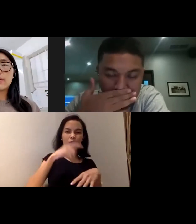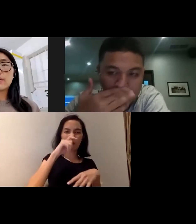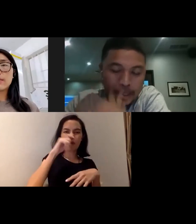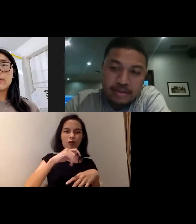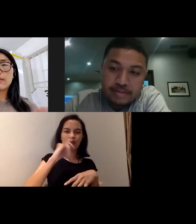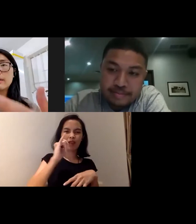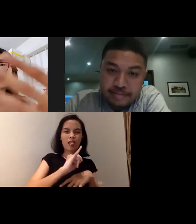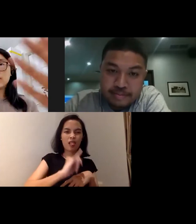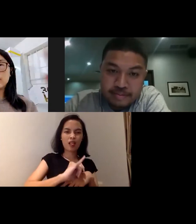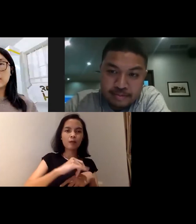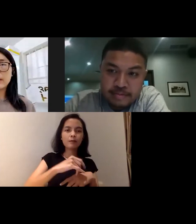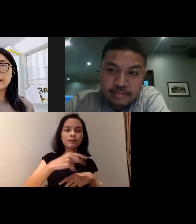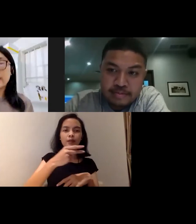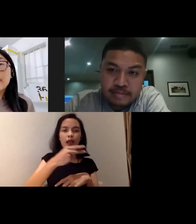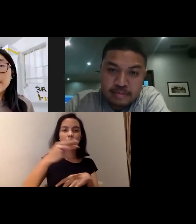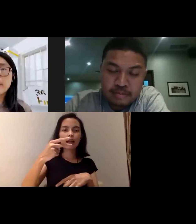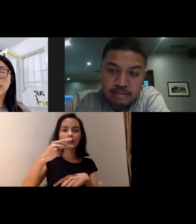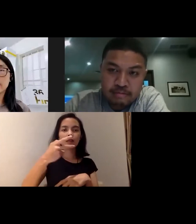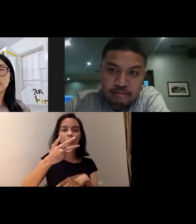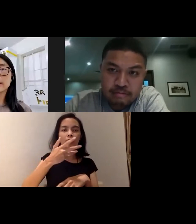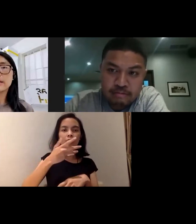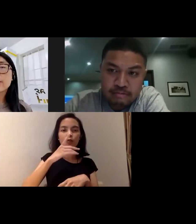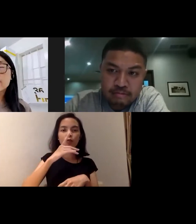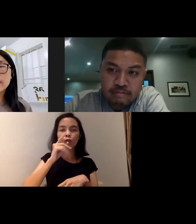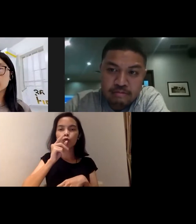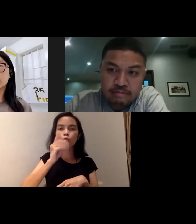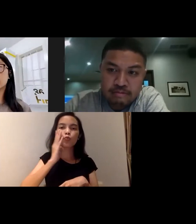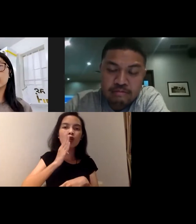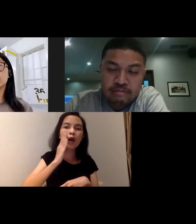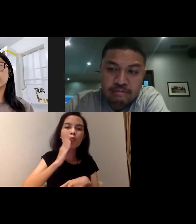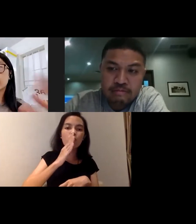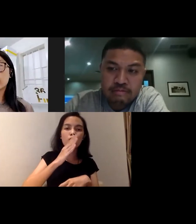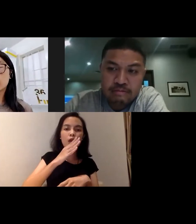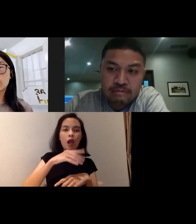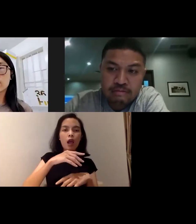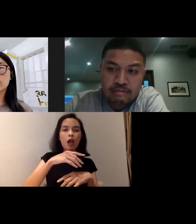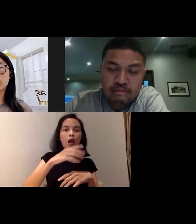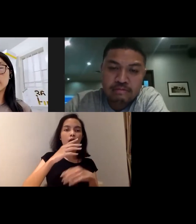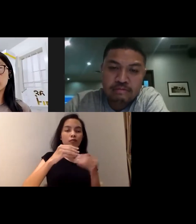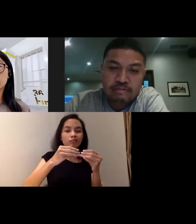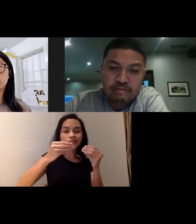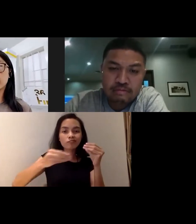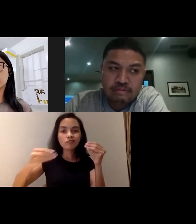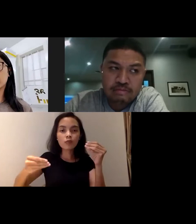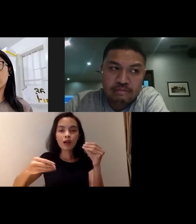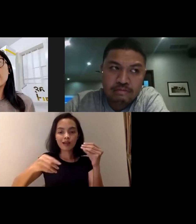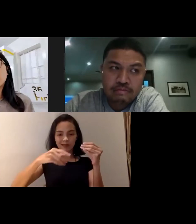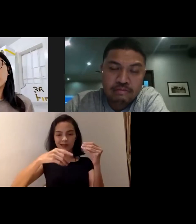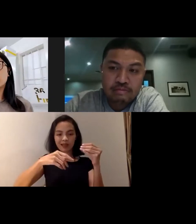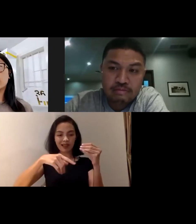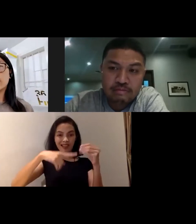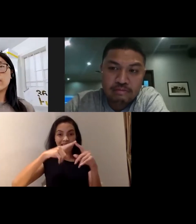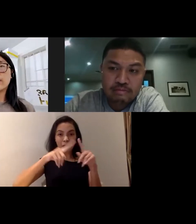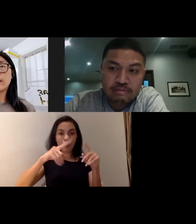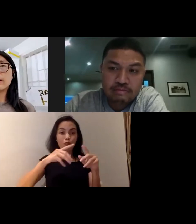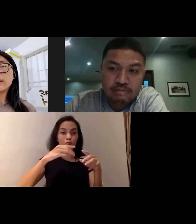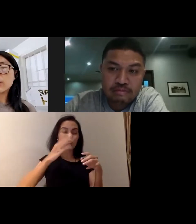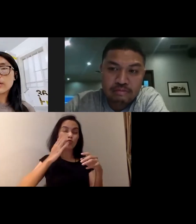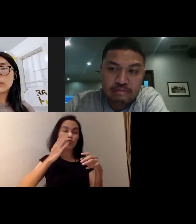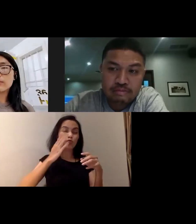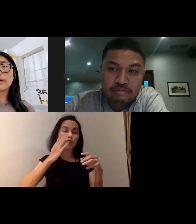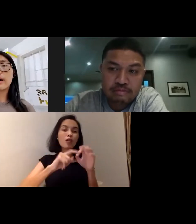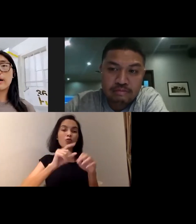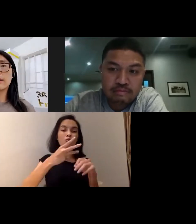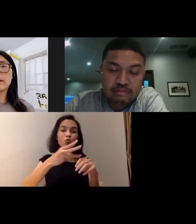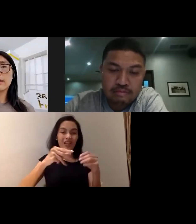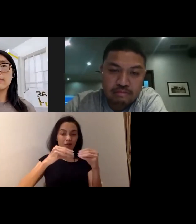example, the young people, I guess, the younger generation from the queer community will think that, you know, the only